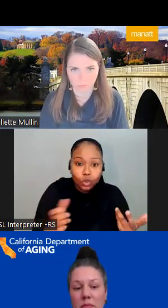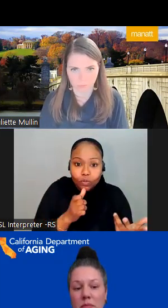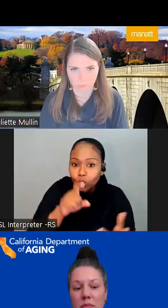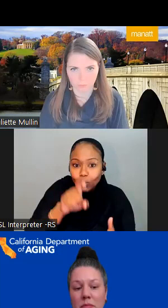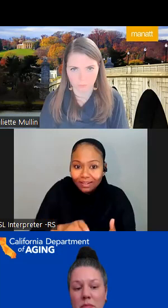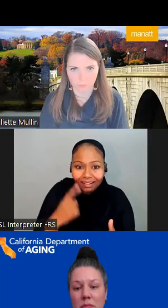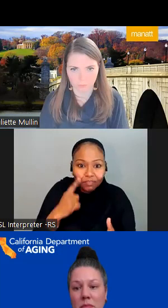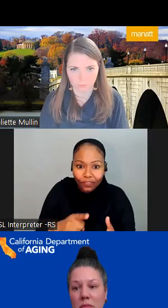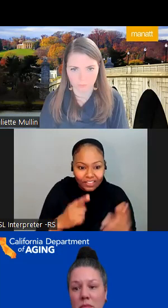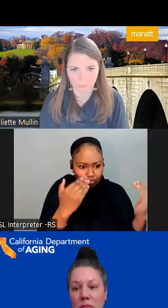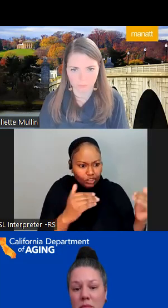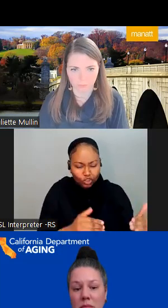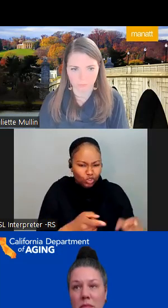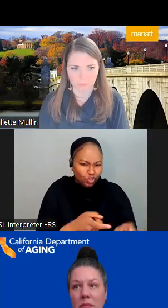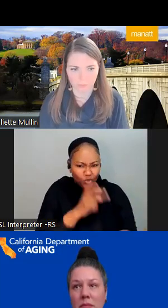for this restrictive